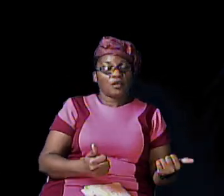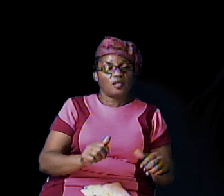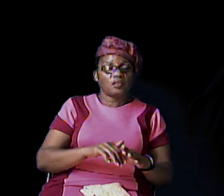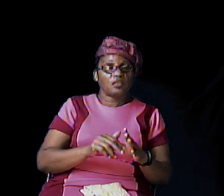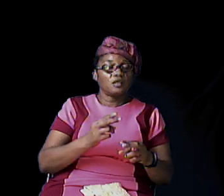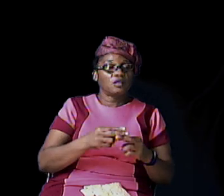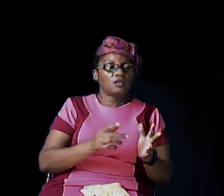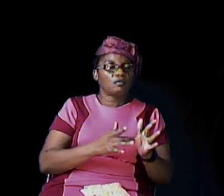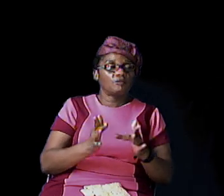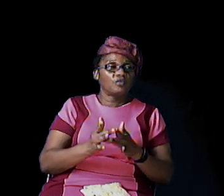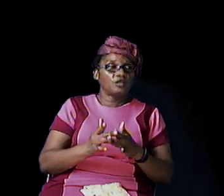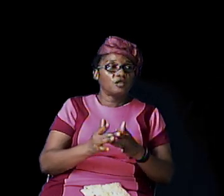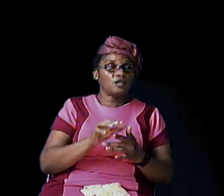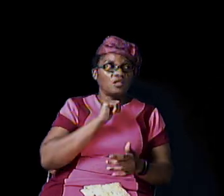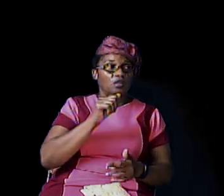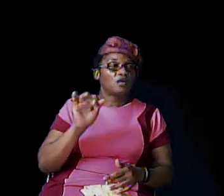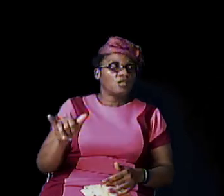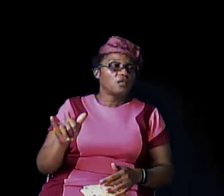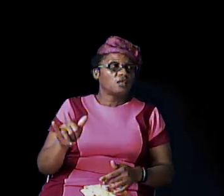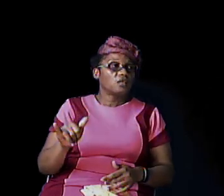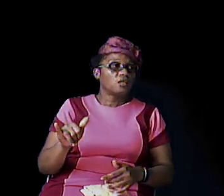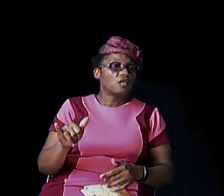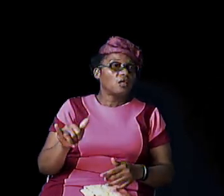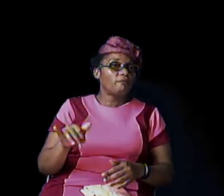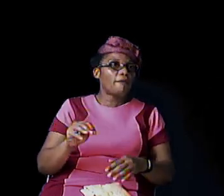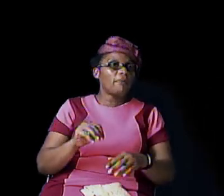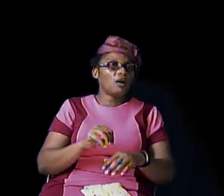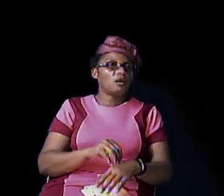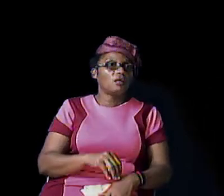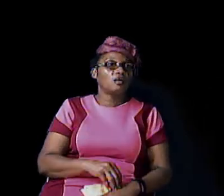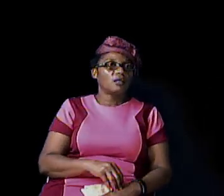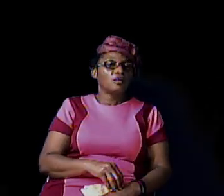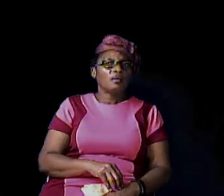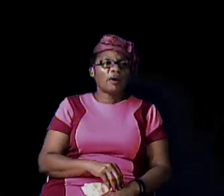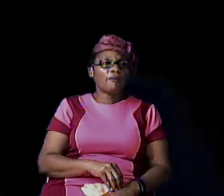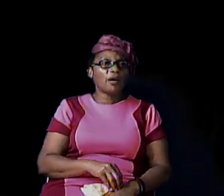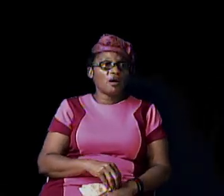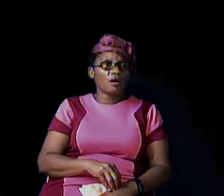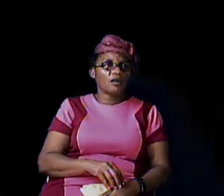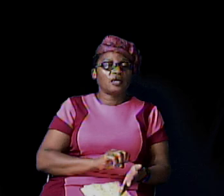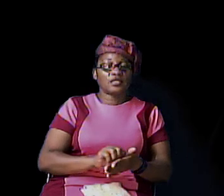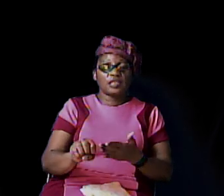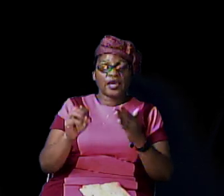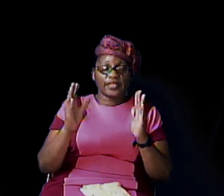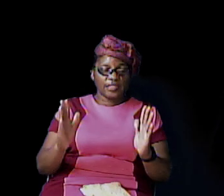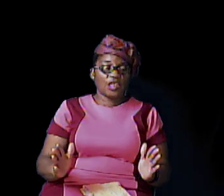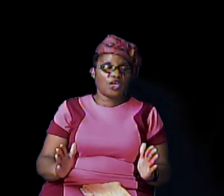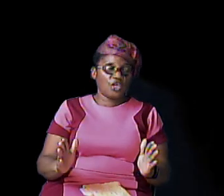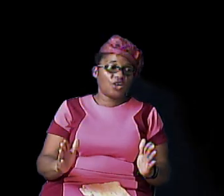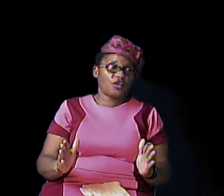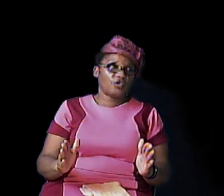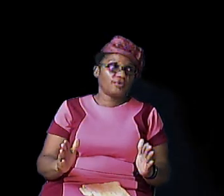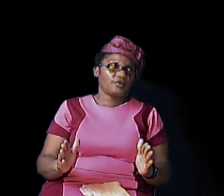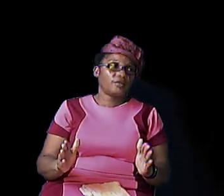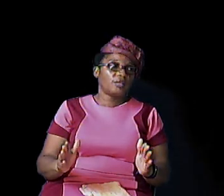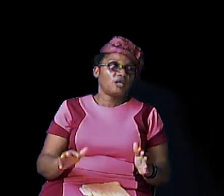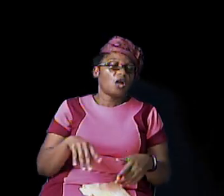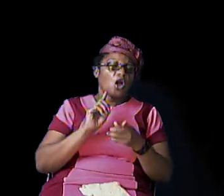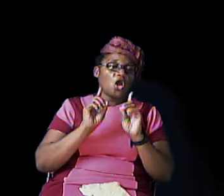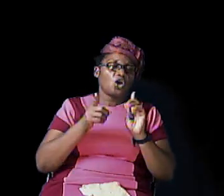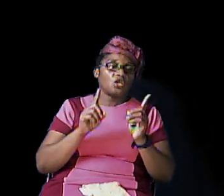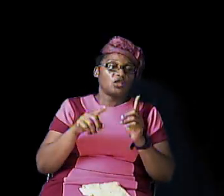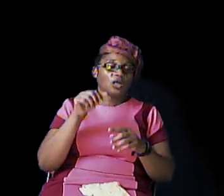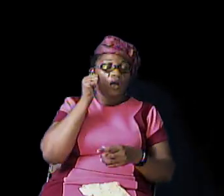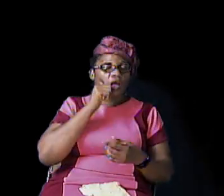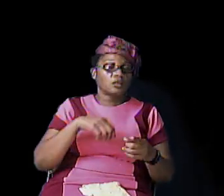are not yet a member of Faith Chapel and would like to be, please contact Sister Erica Redman. Sister Erica, I think most